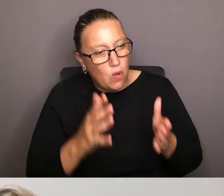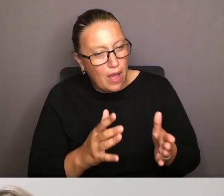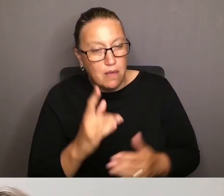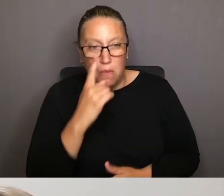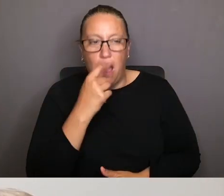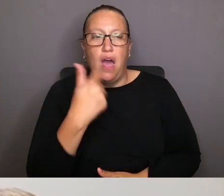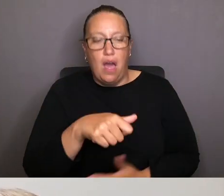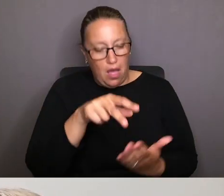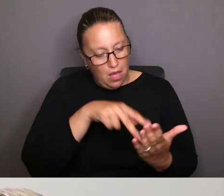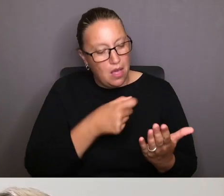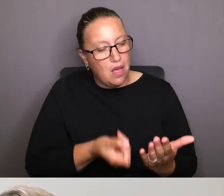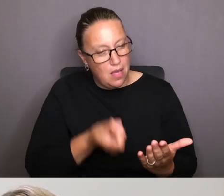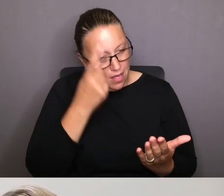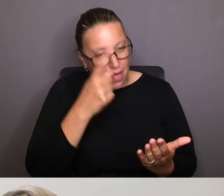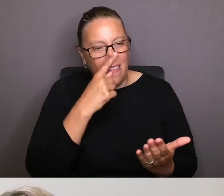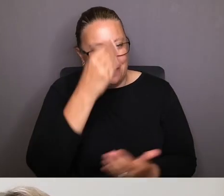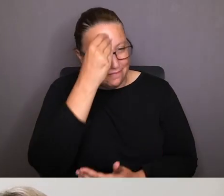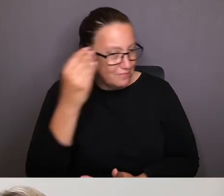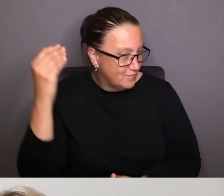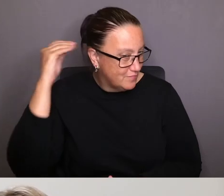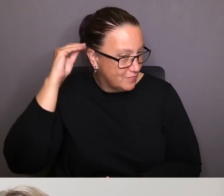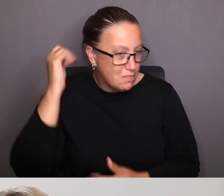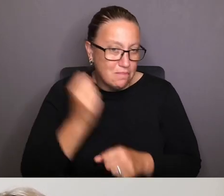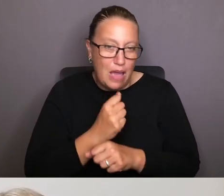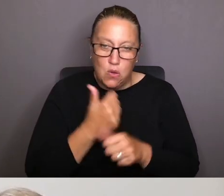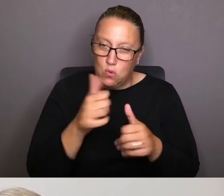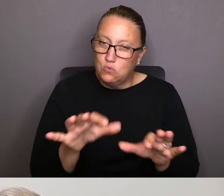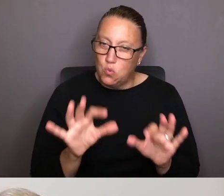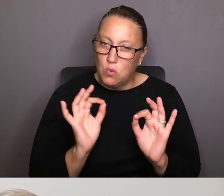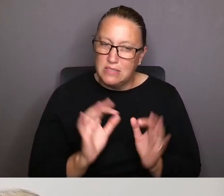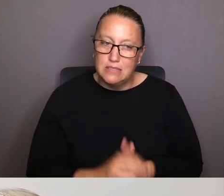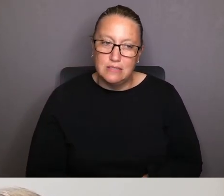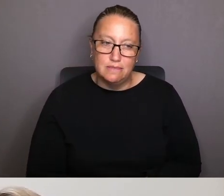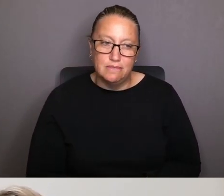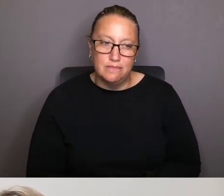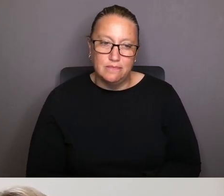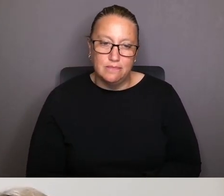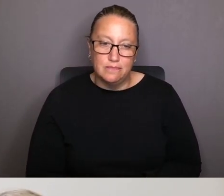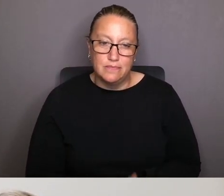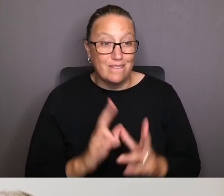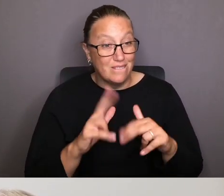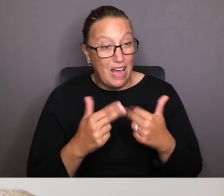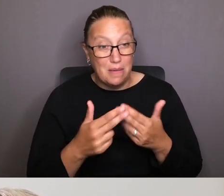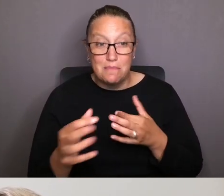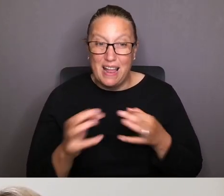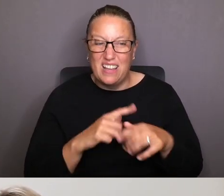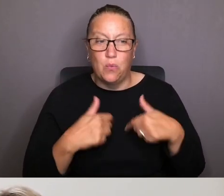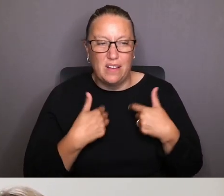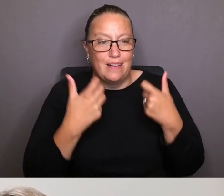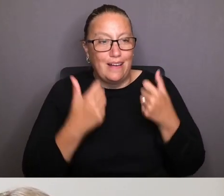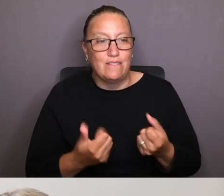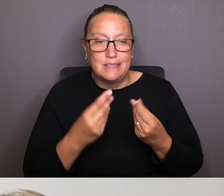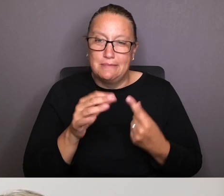lot, nothing about us without us. And certainly if people have good quality information that's accessible